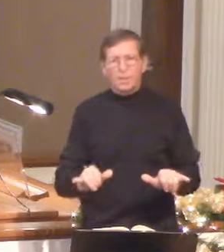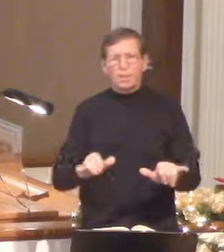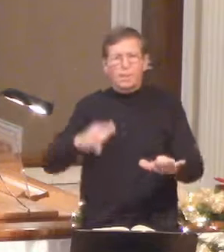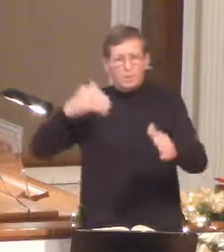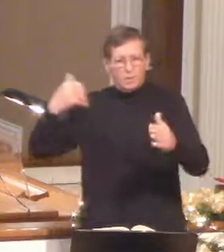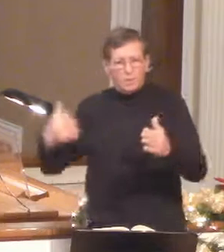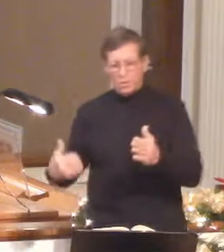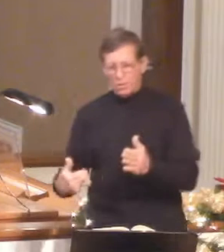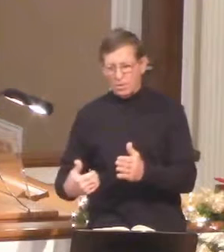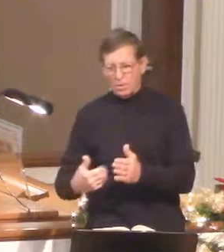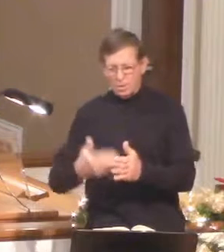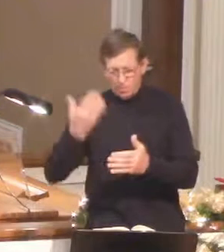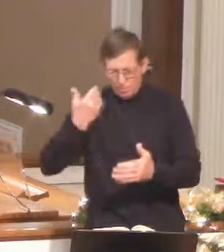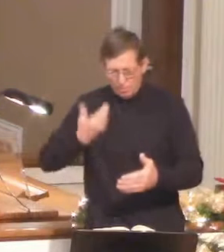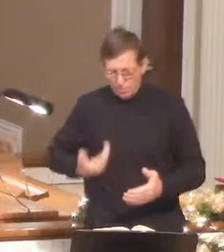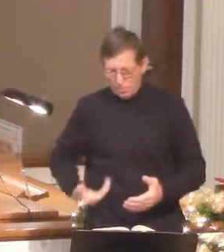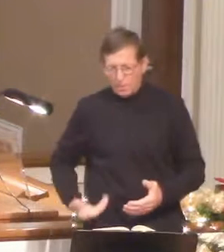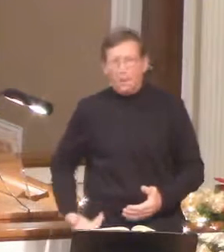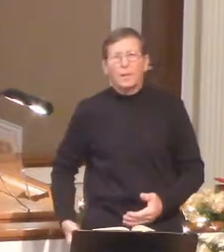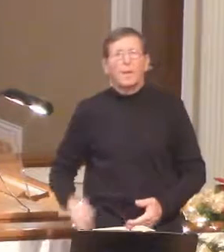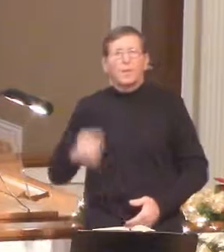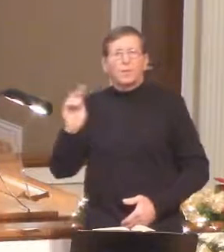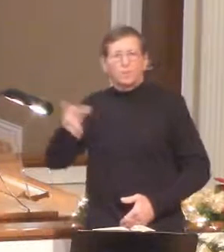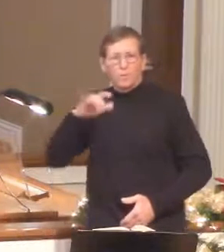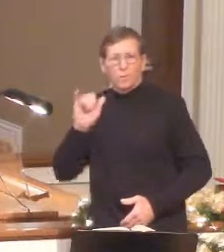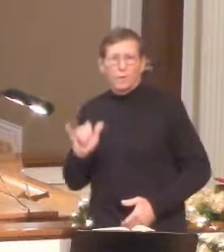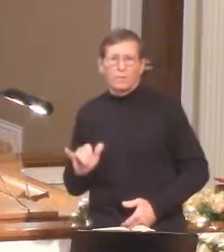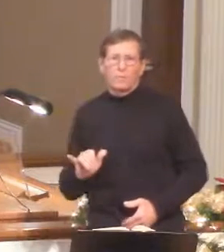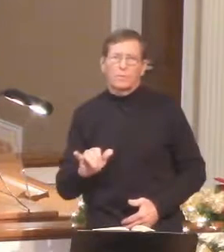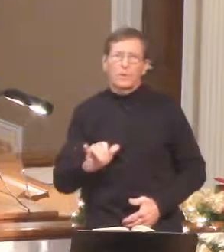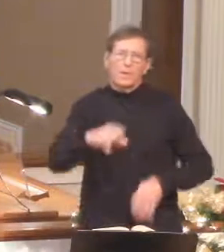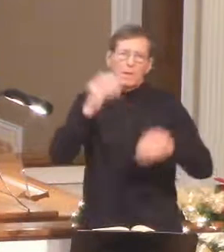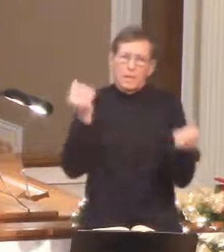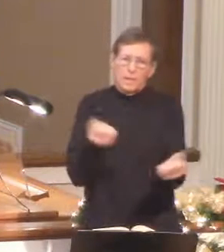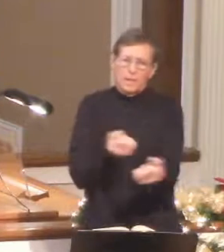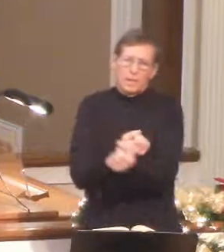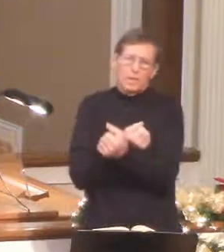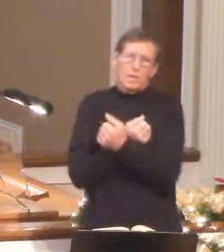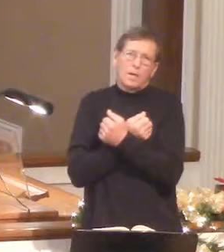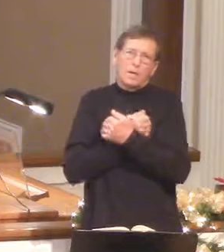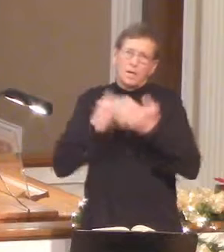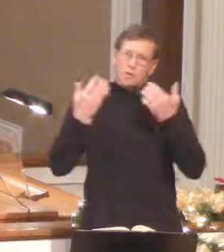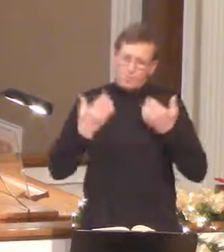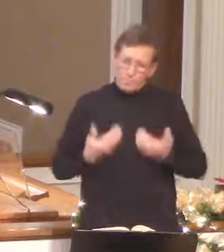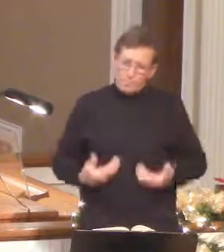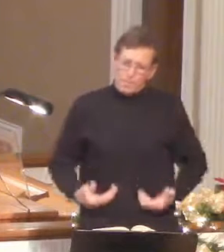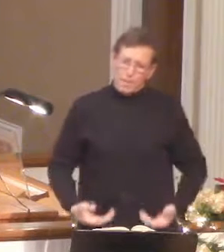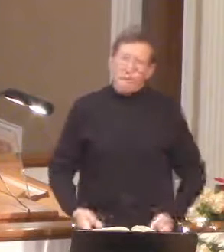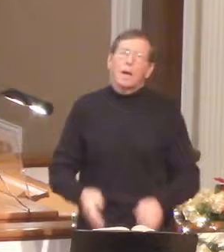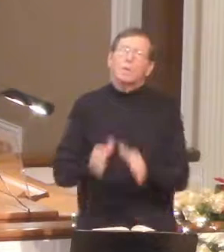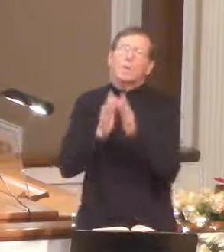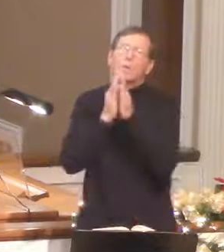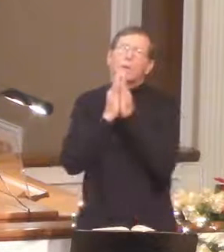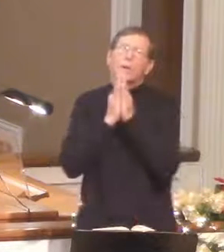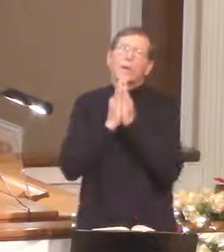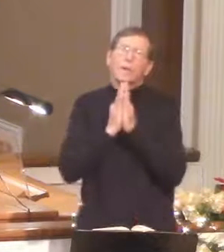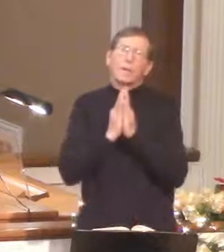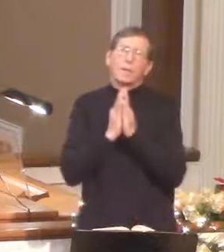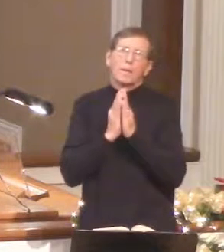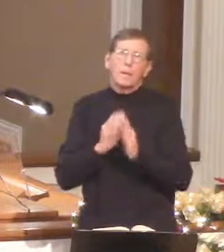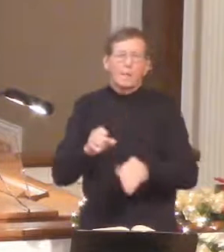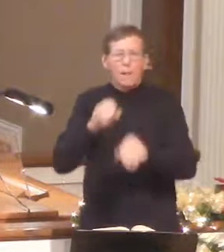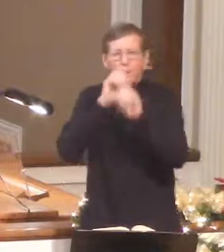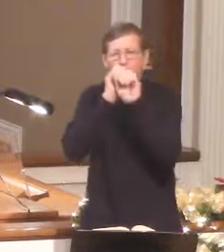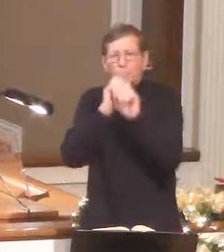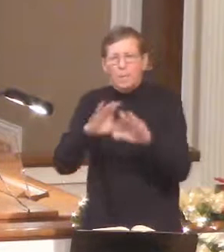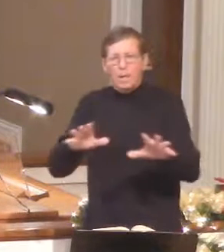me forever. And love me, I pray. Bless